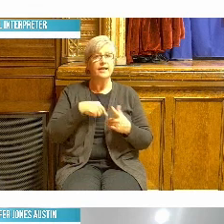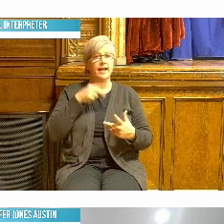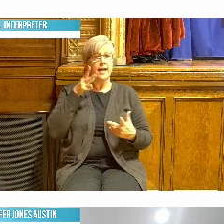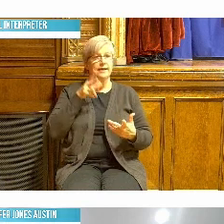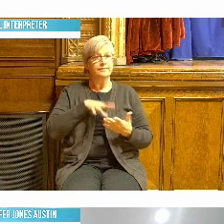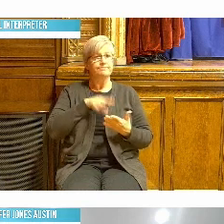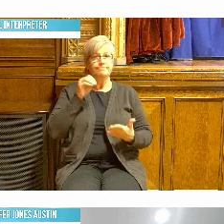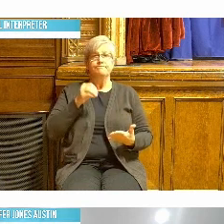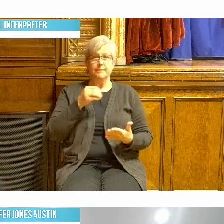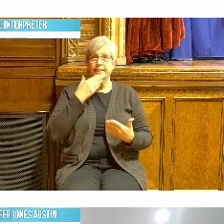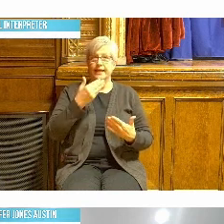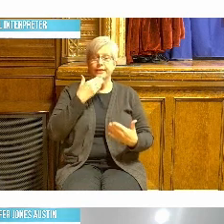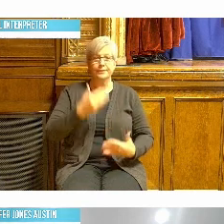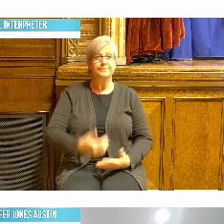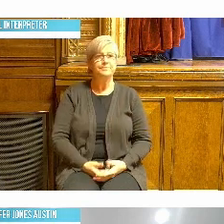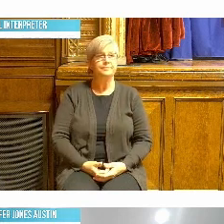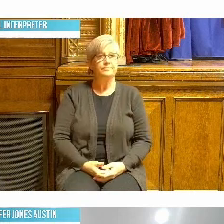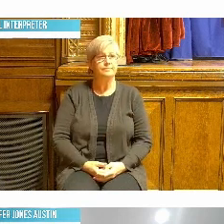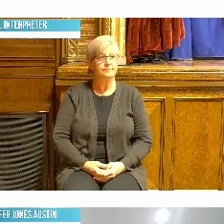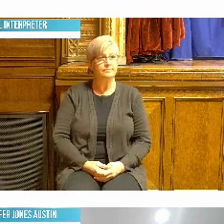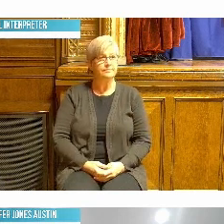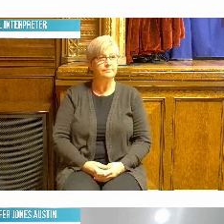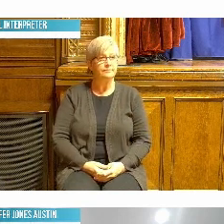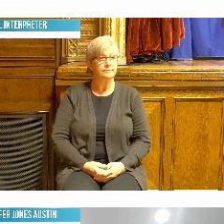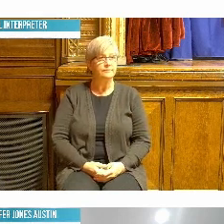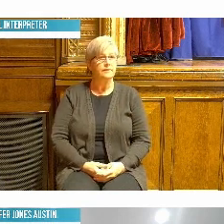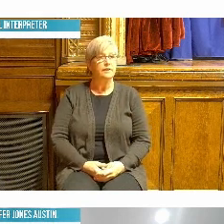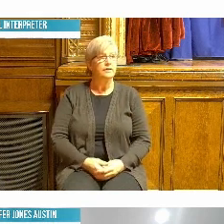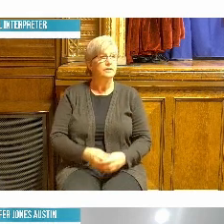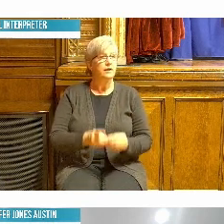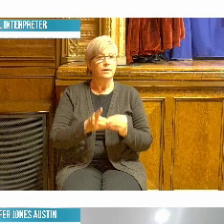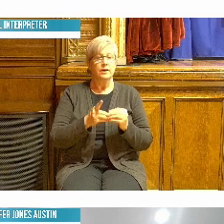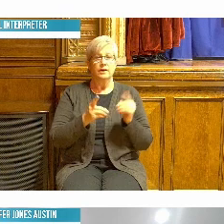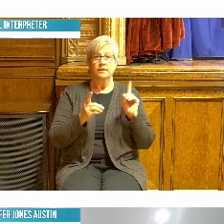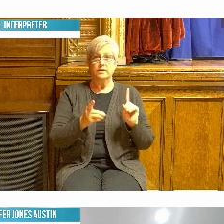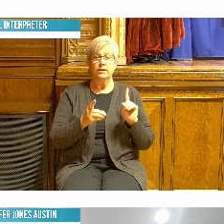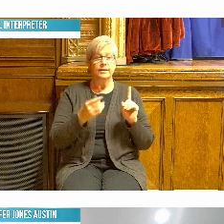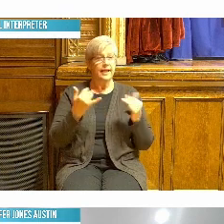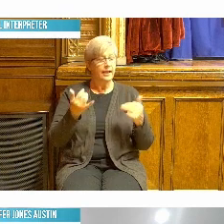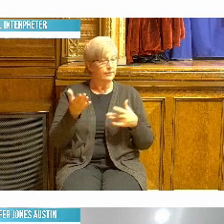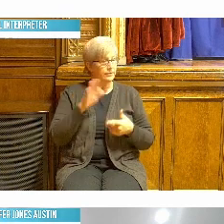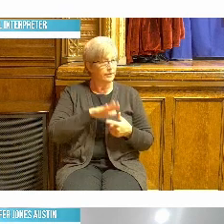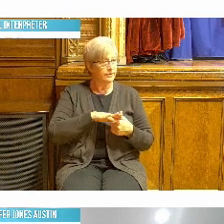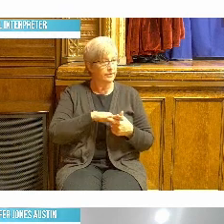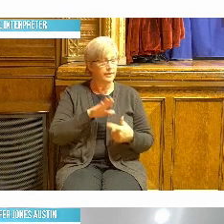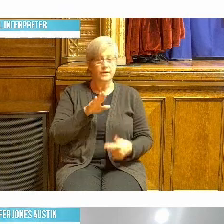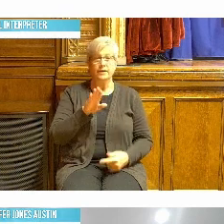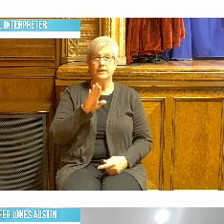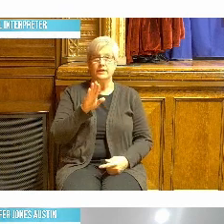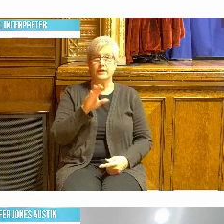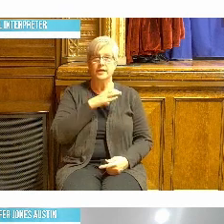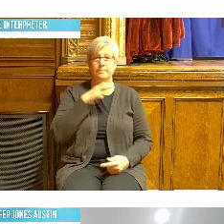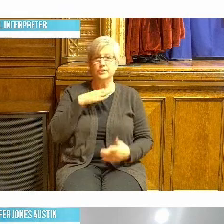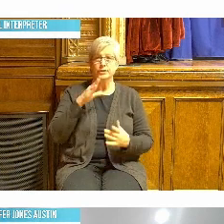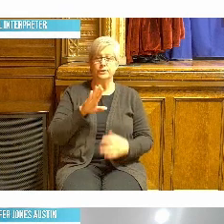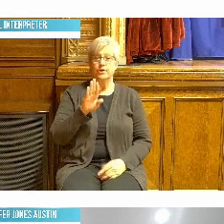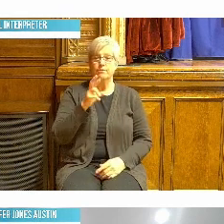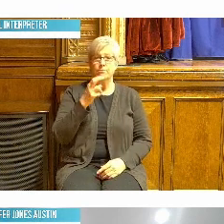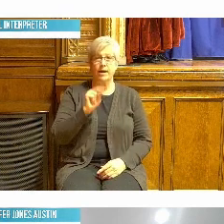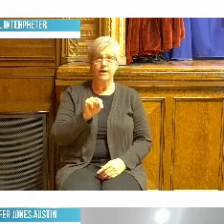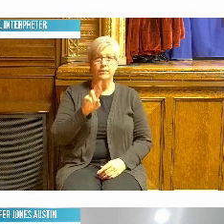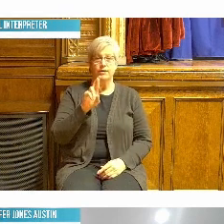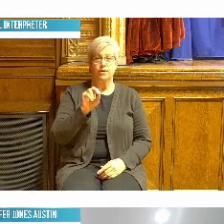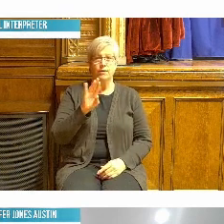received. Thank you. Thank you. I want to make room for Commissioner Brown Robinson.